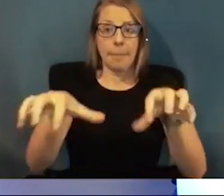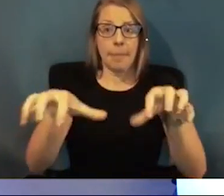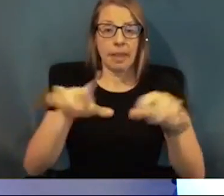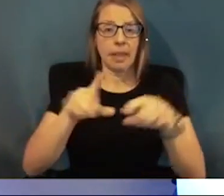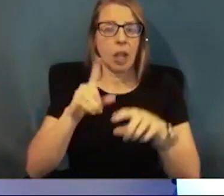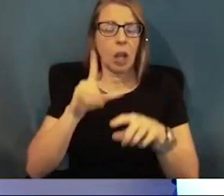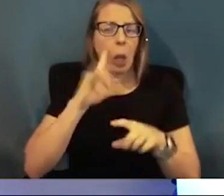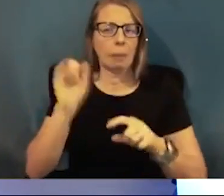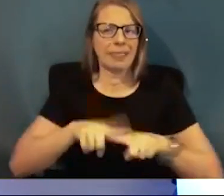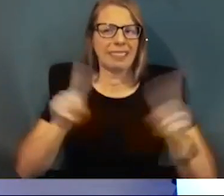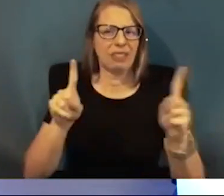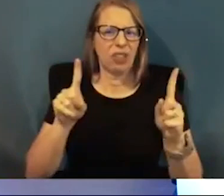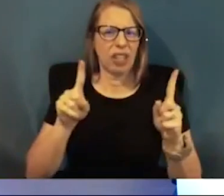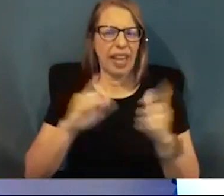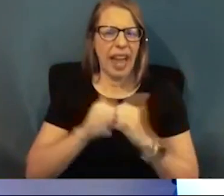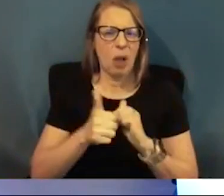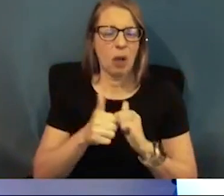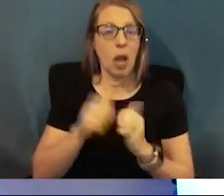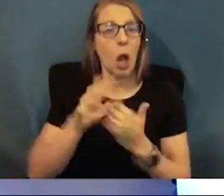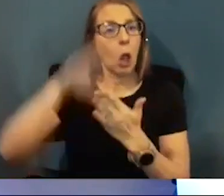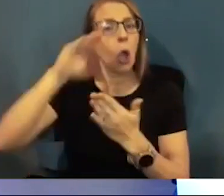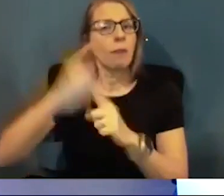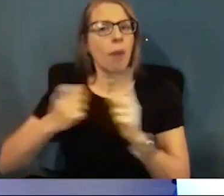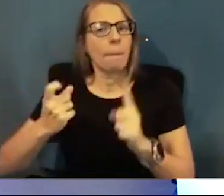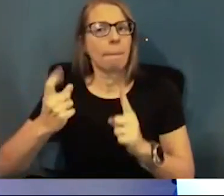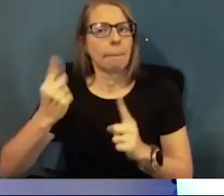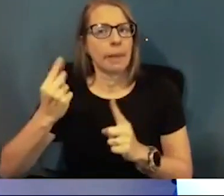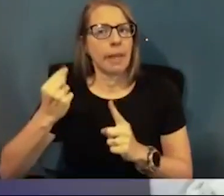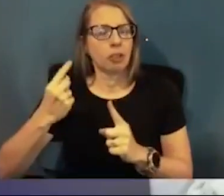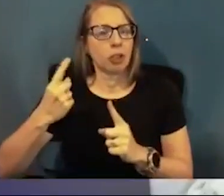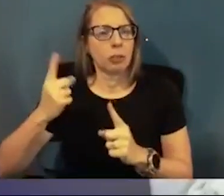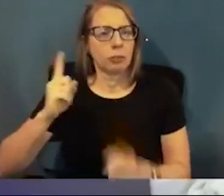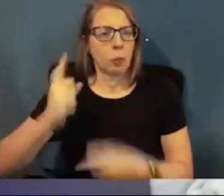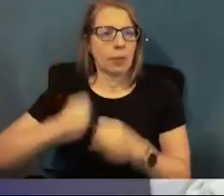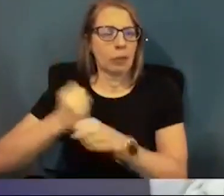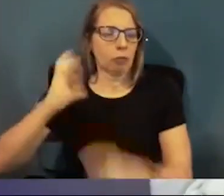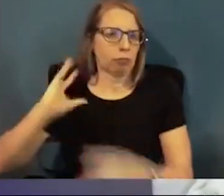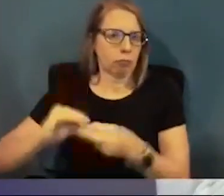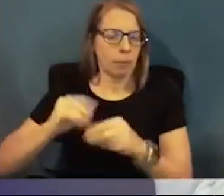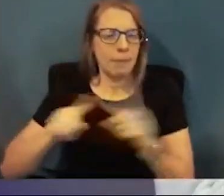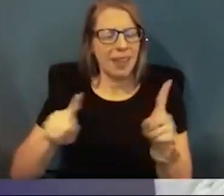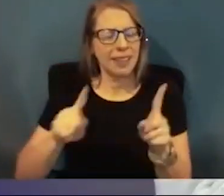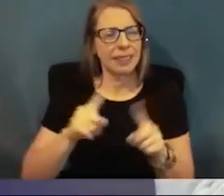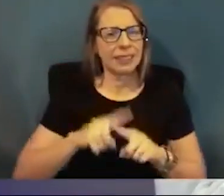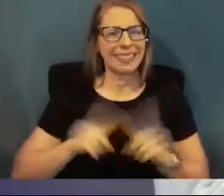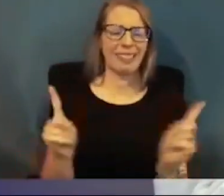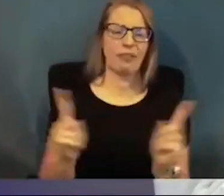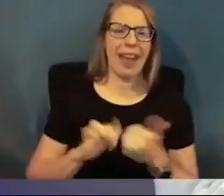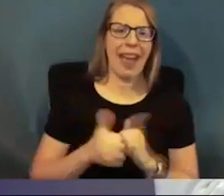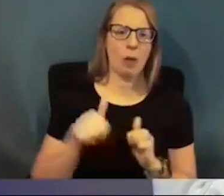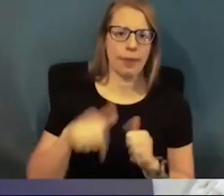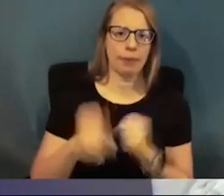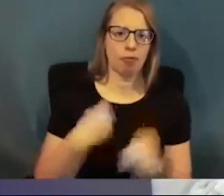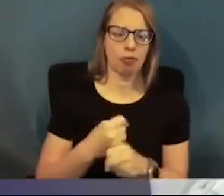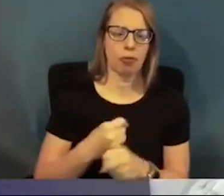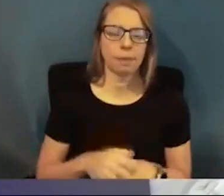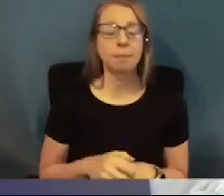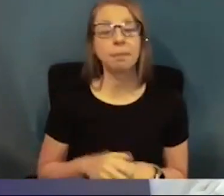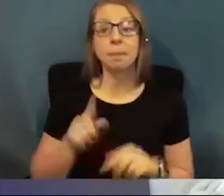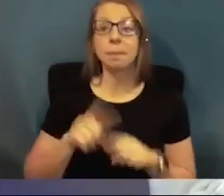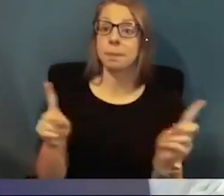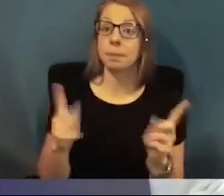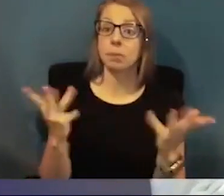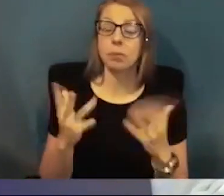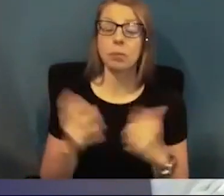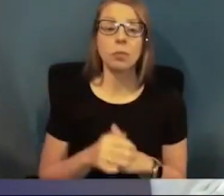But I'm sure you learned a lot from this past year. How might it look different? Well, one of the things that was very different is when we first